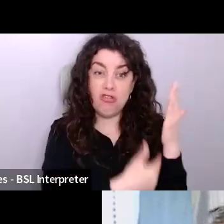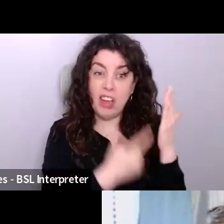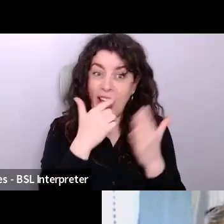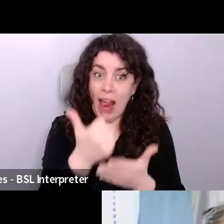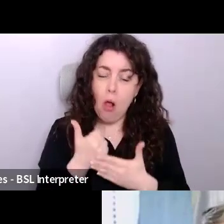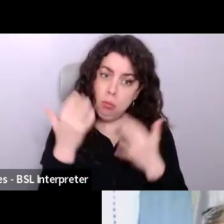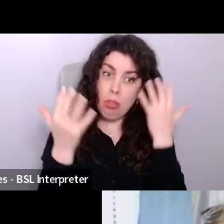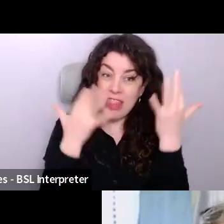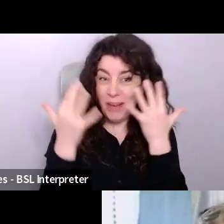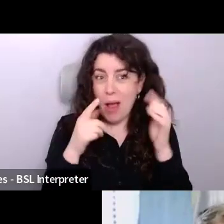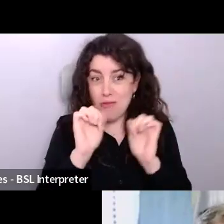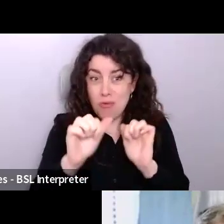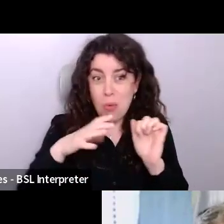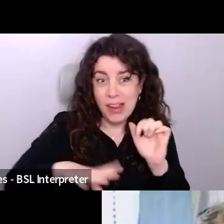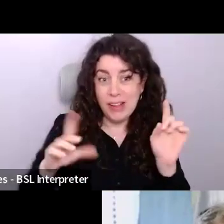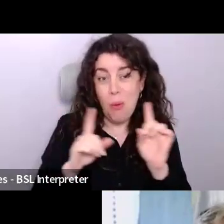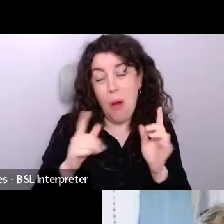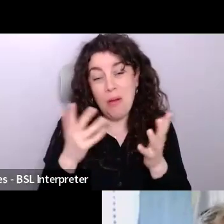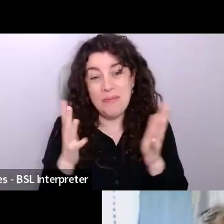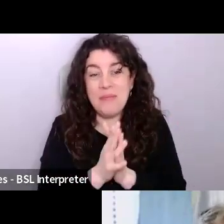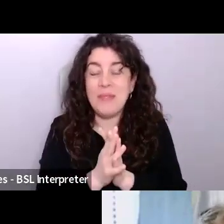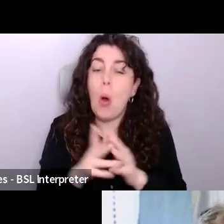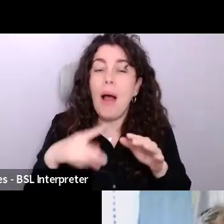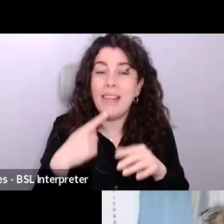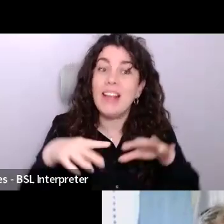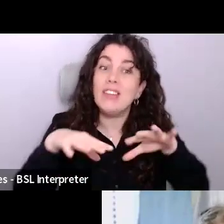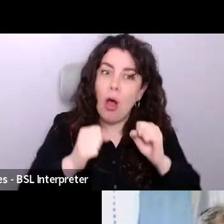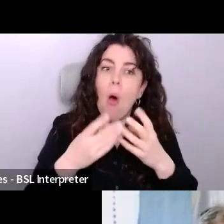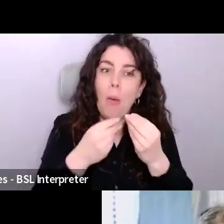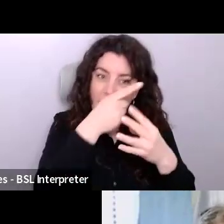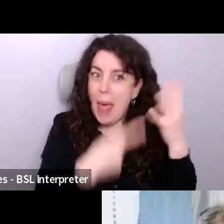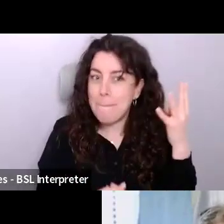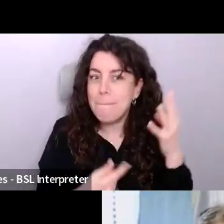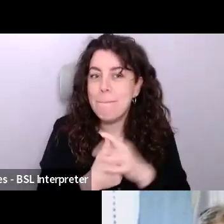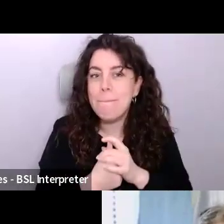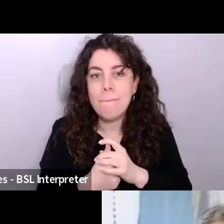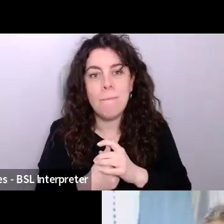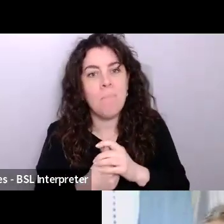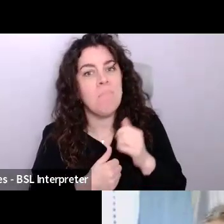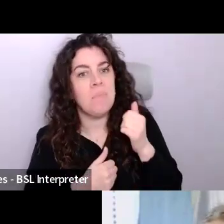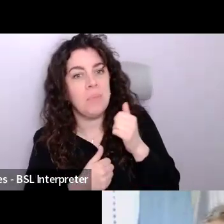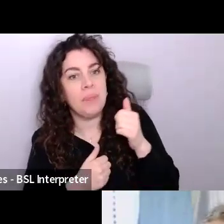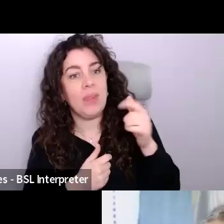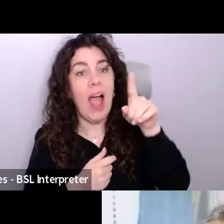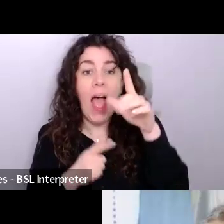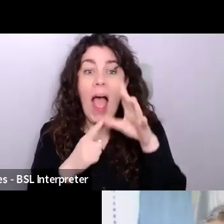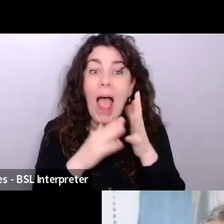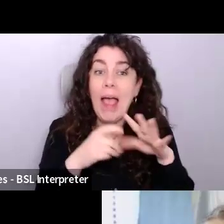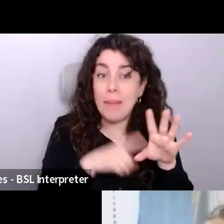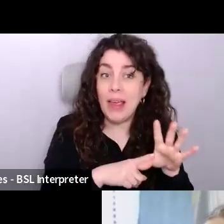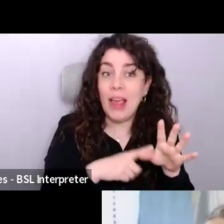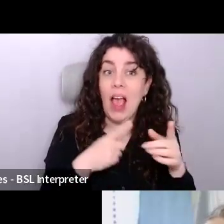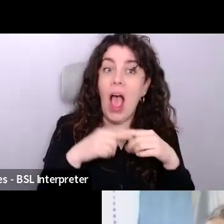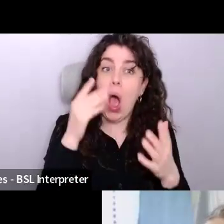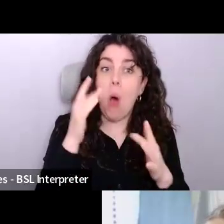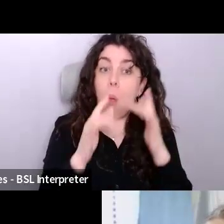well. So these would be my points for starters. Yeah, we've got a bunch of fact sheets as well on